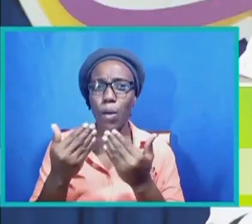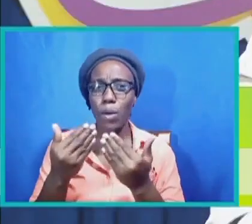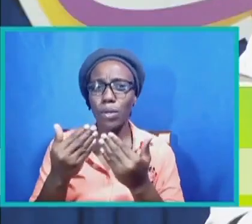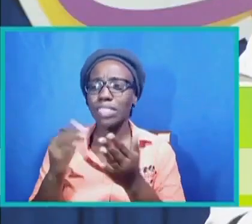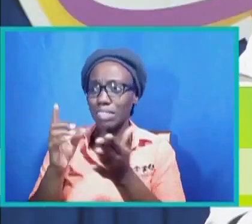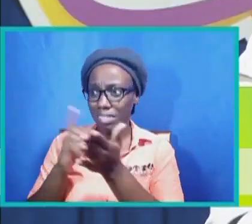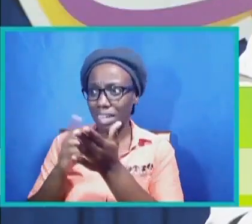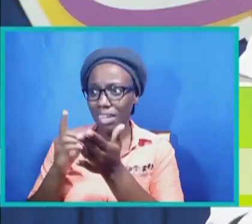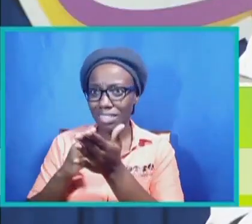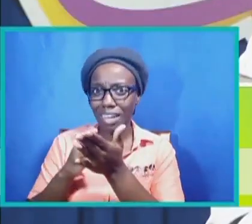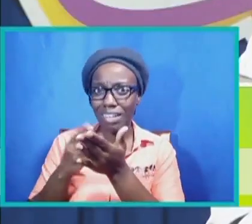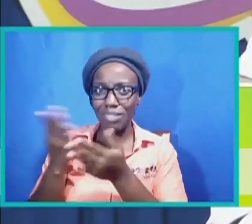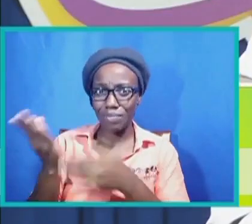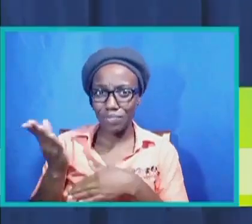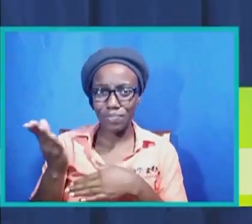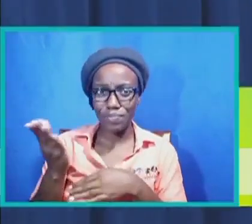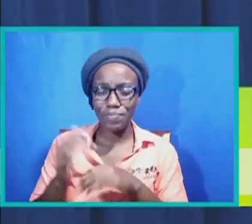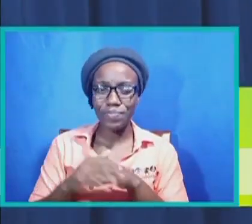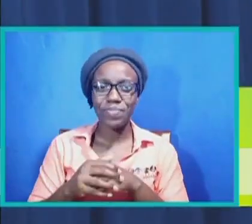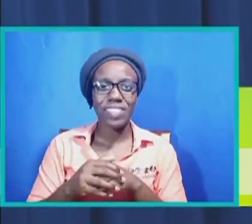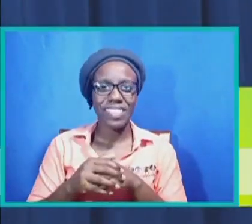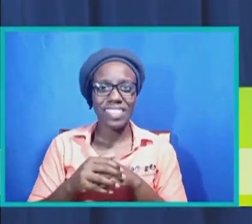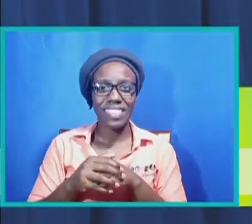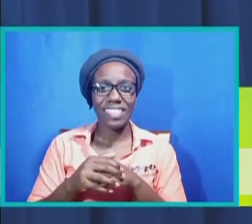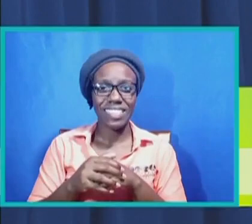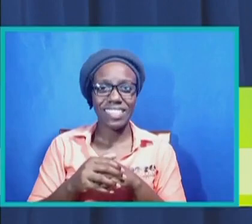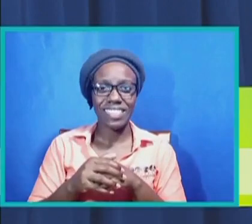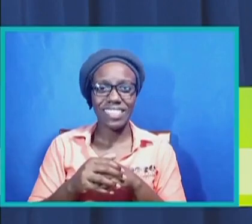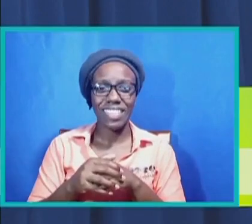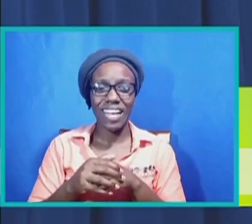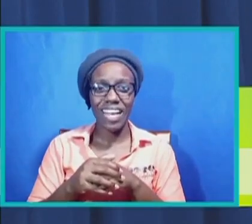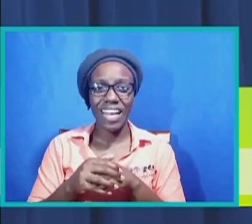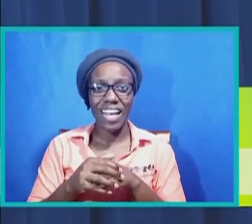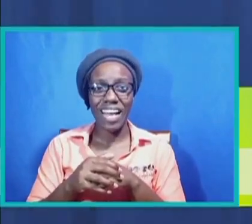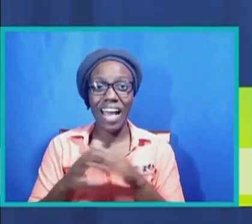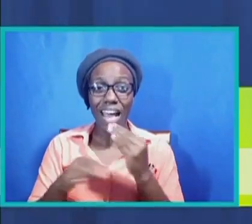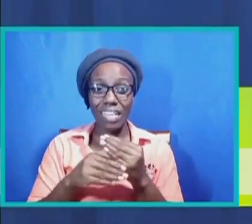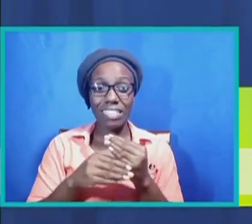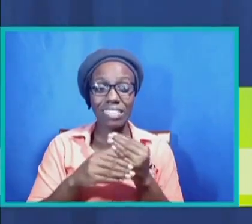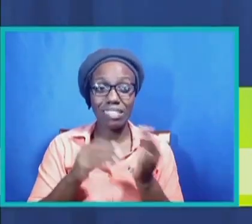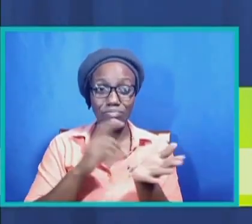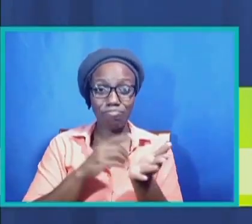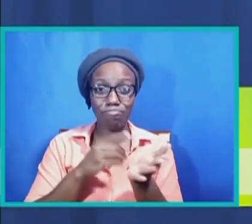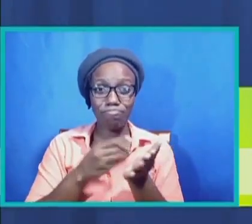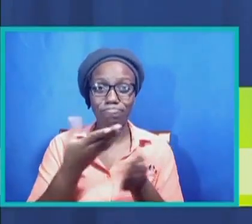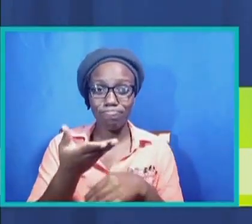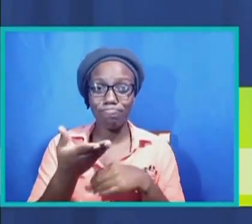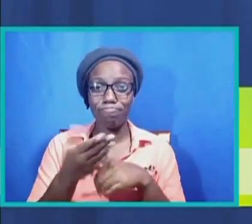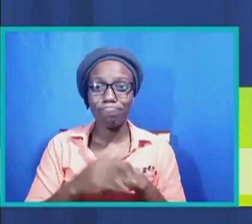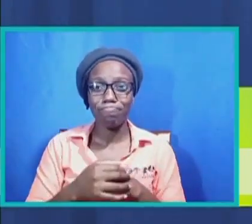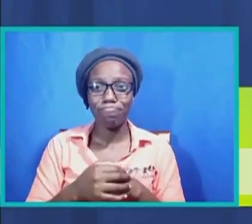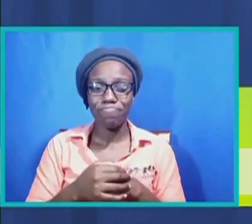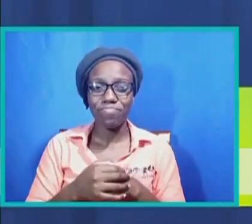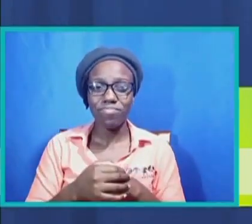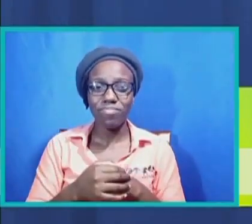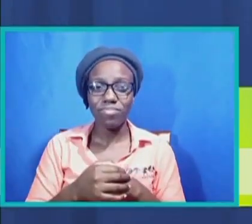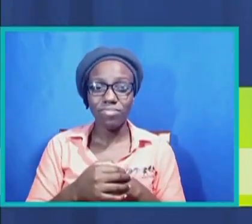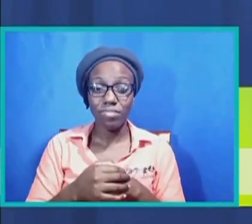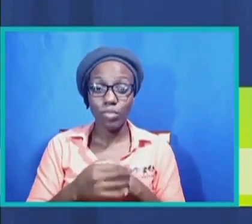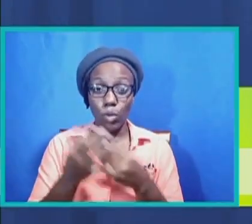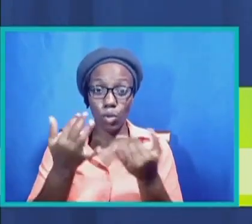well as Education Consultant and Educator, Mr. Harilal Sicharan. This is the end of